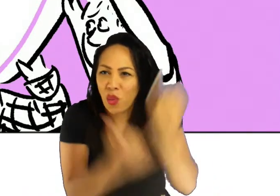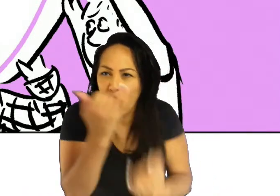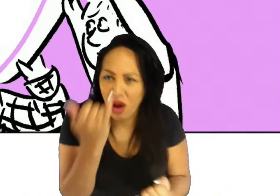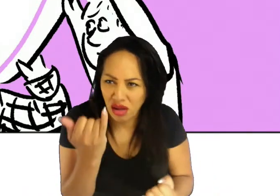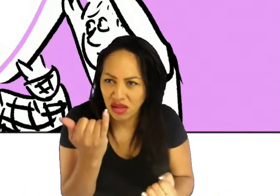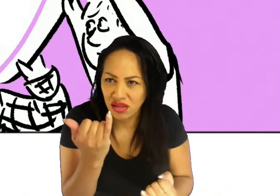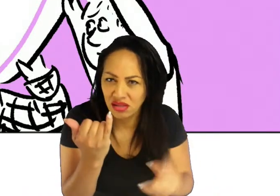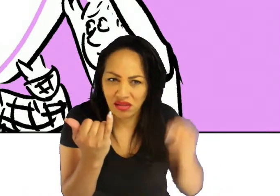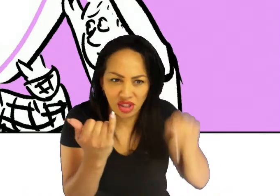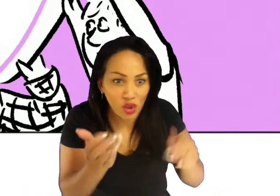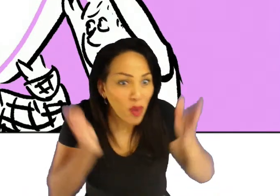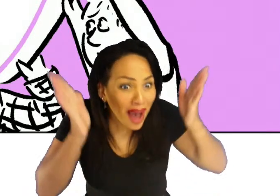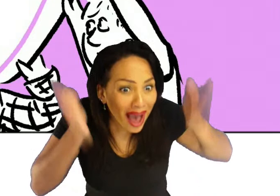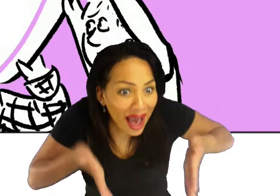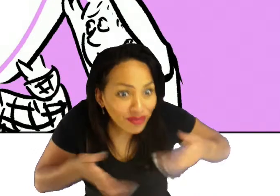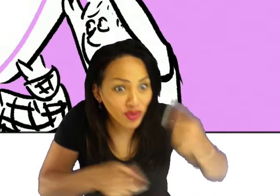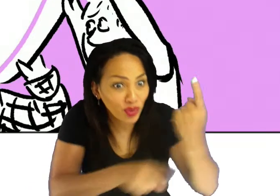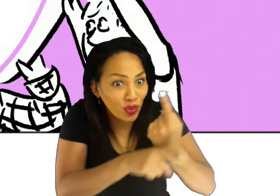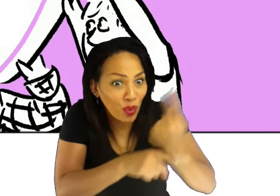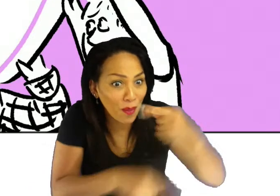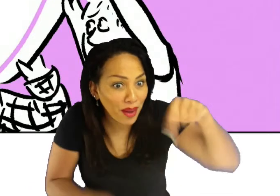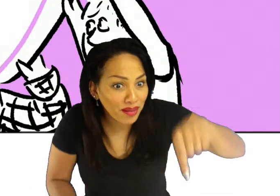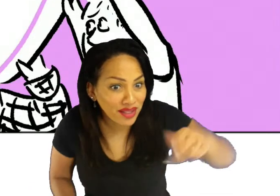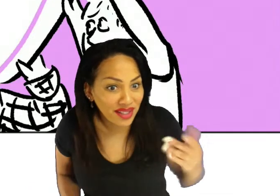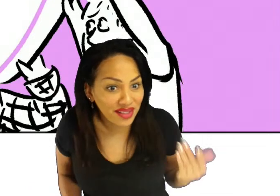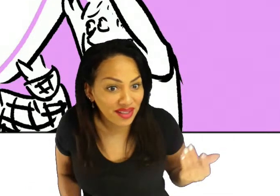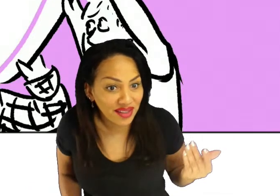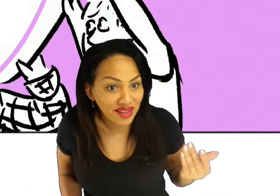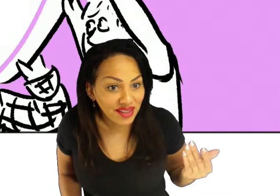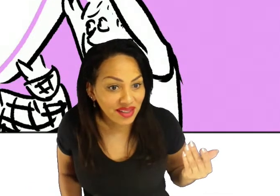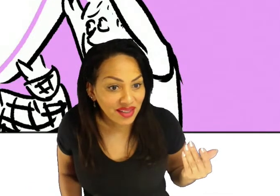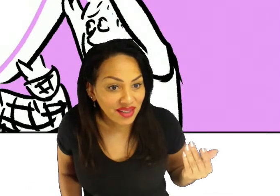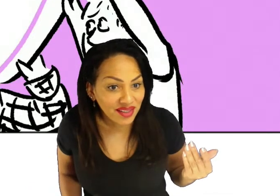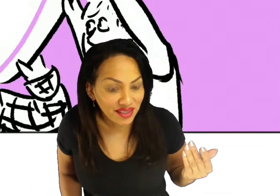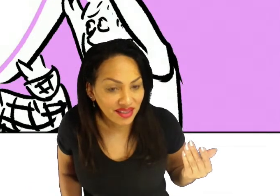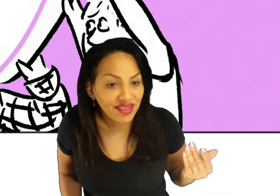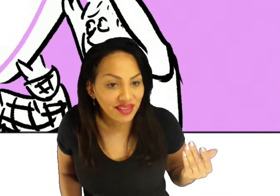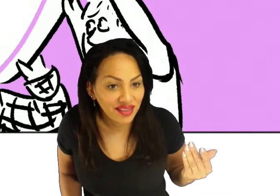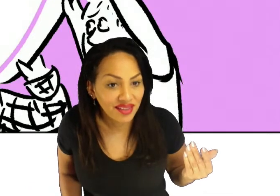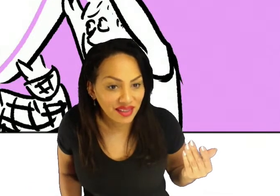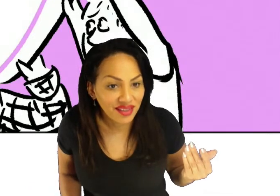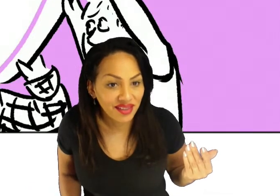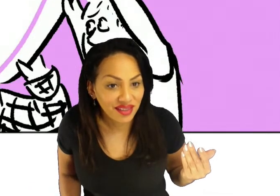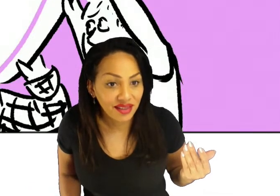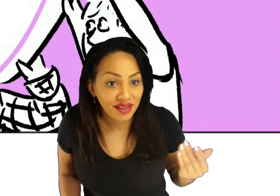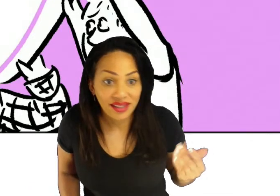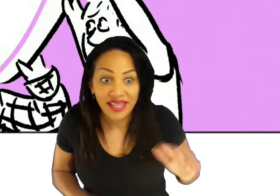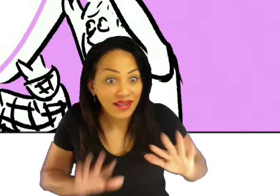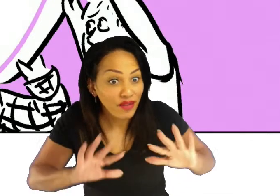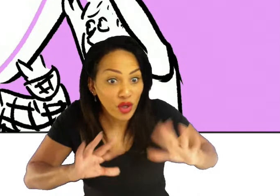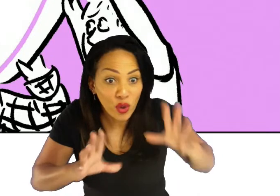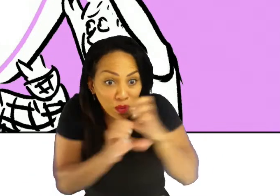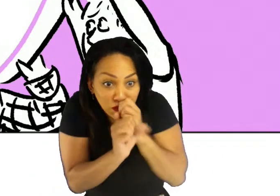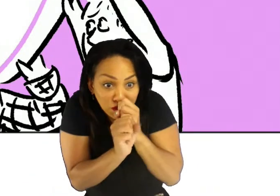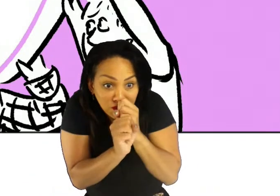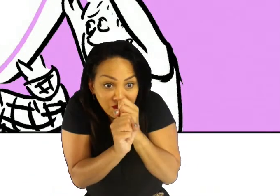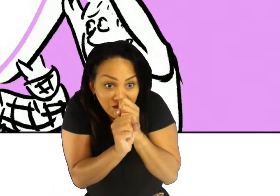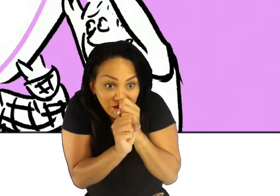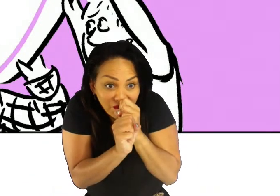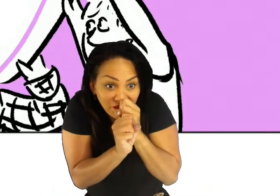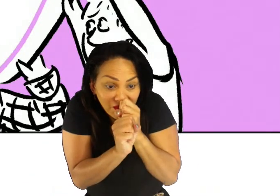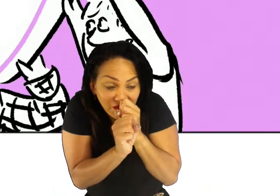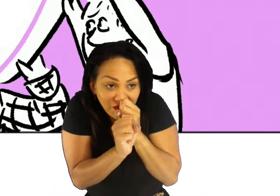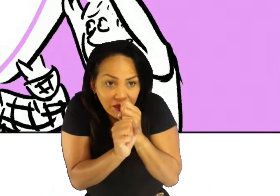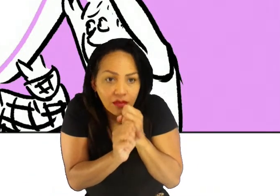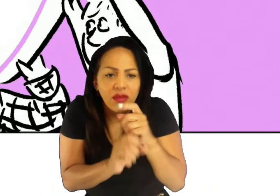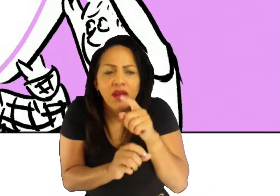that, people will probably read between the lines and find something much worse. So why not talk to